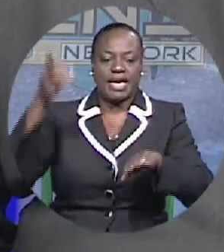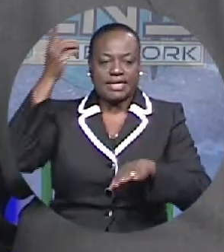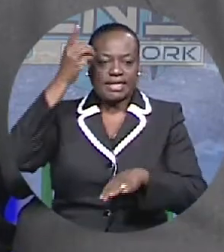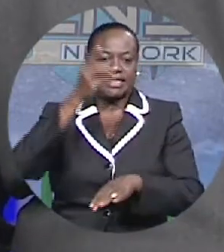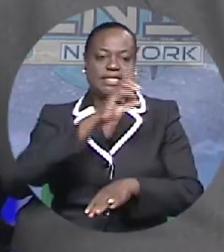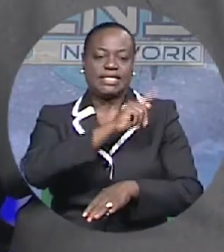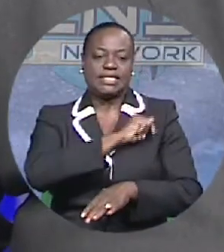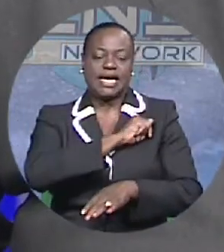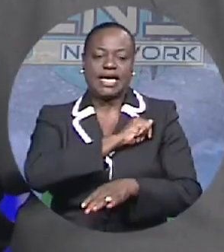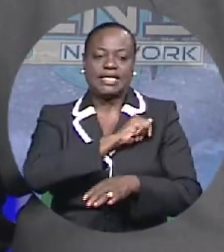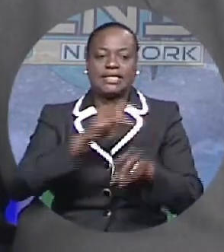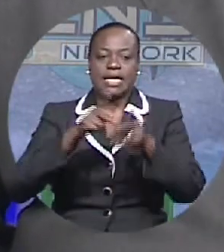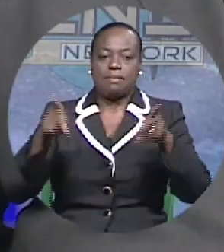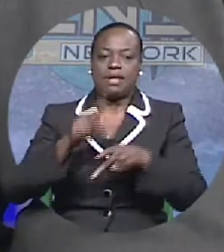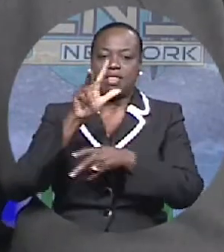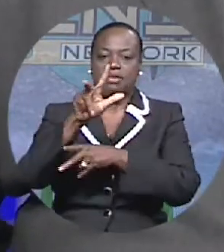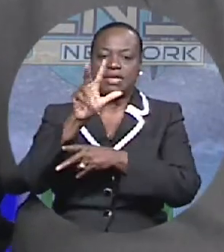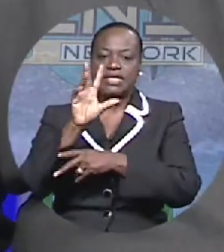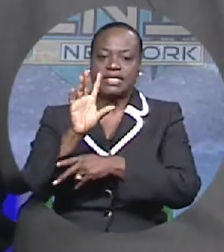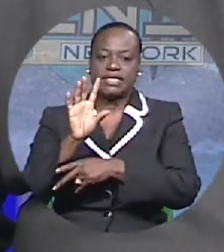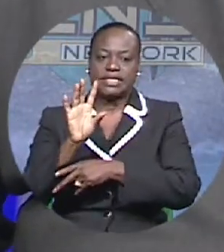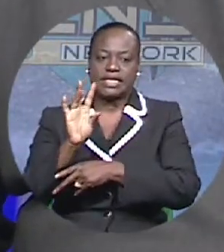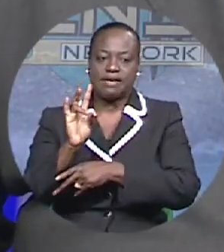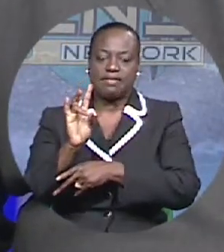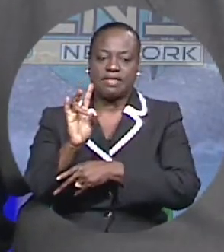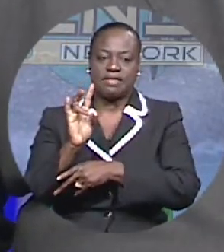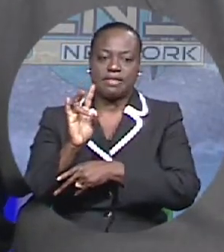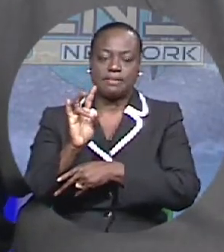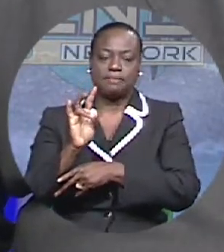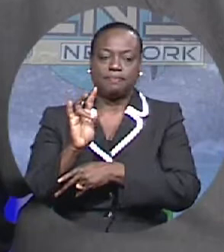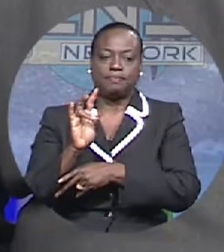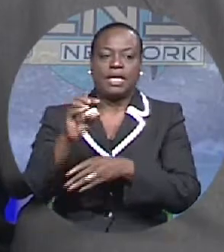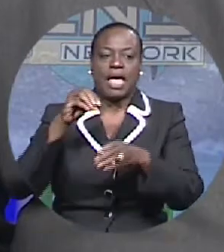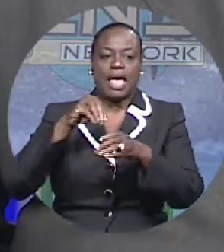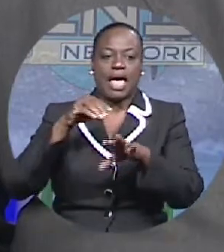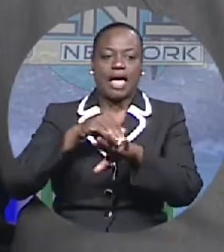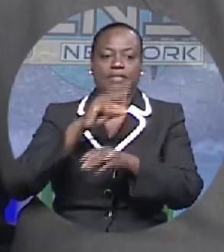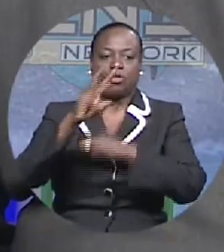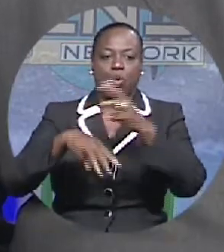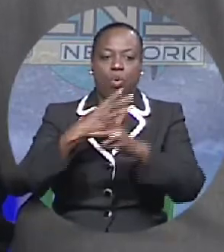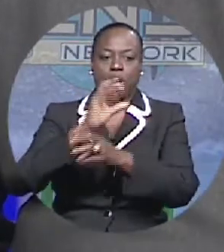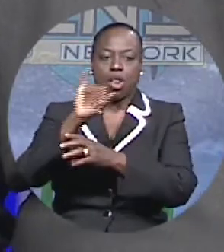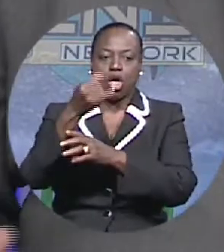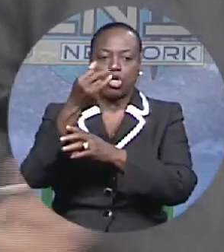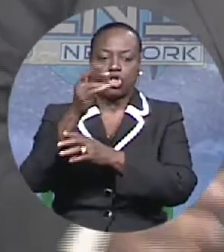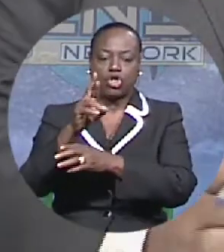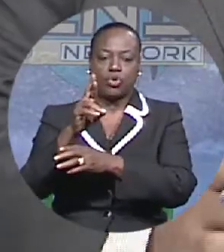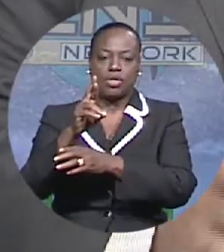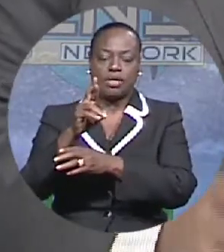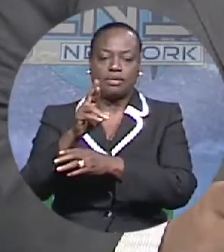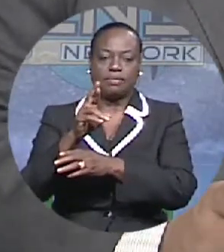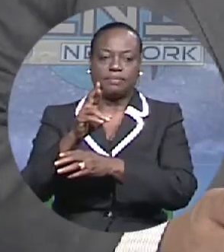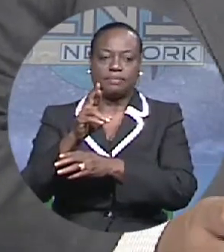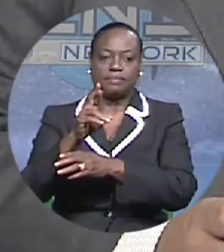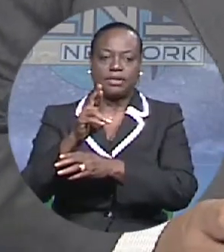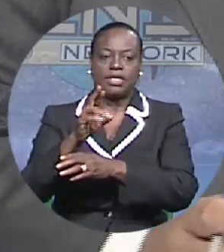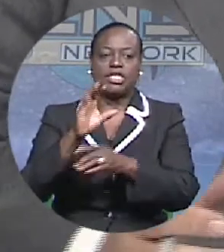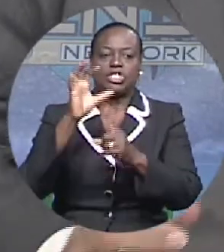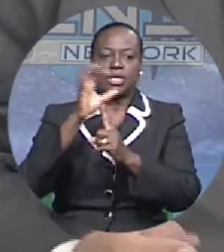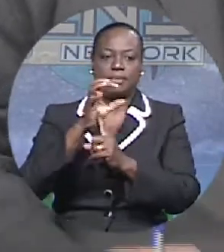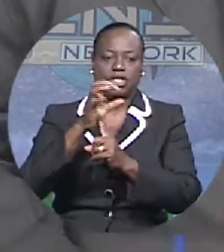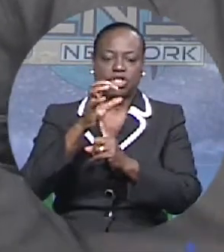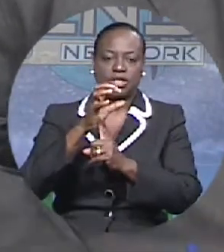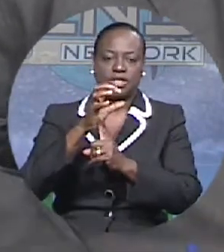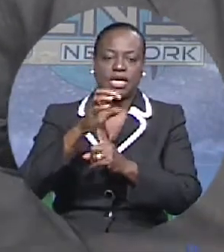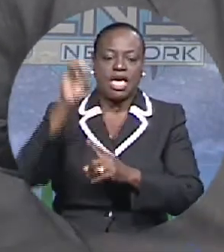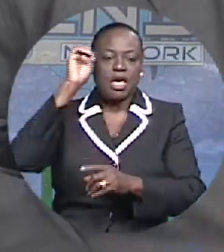the 100-meter breast prelims in 1 minute 5.37 seconds at the World Junior Championships. Now, to put his performance into perspective, he was up